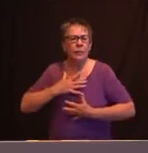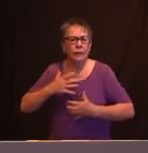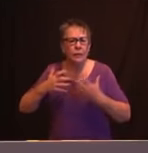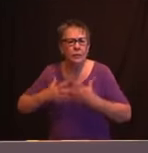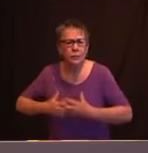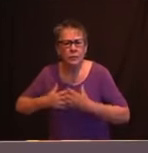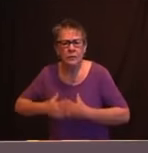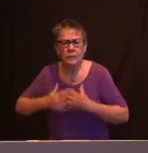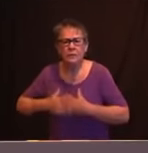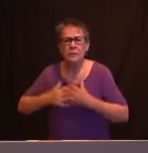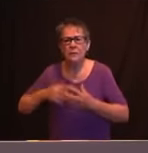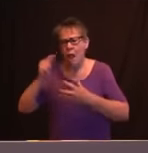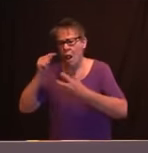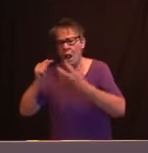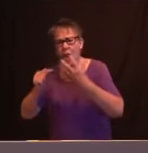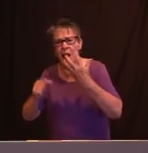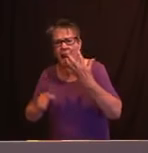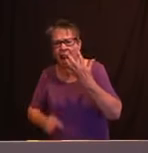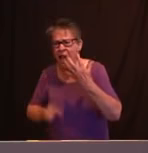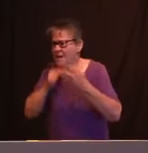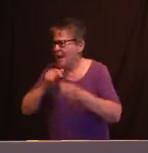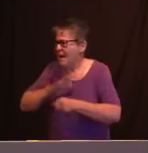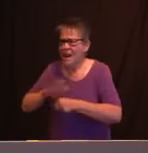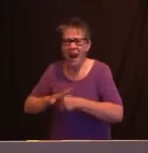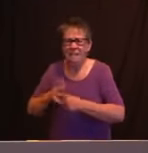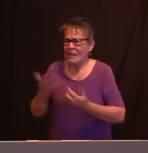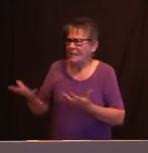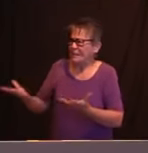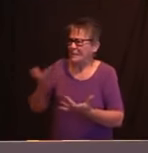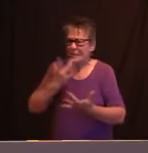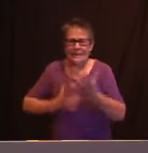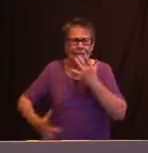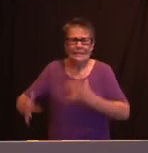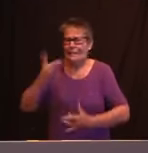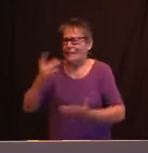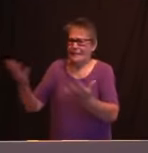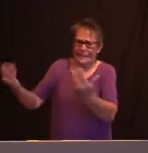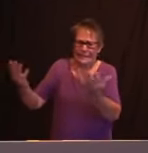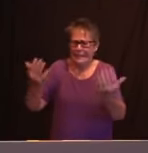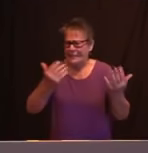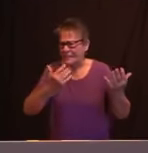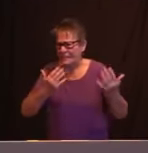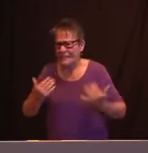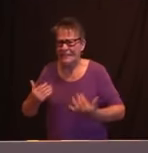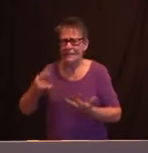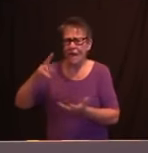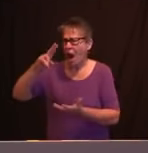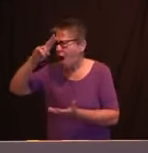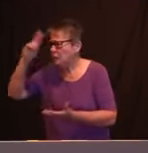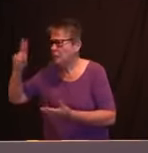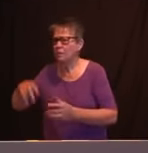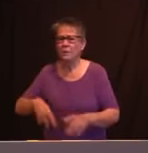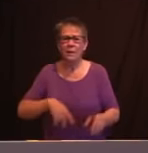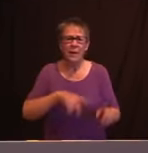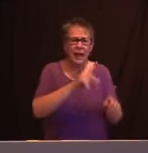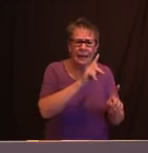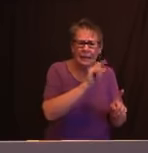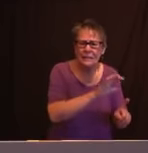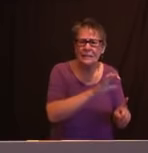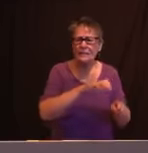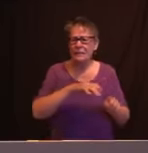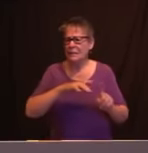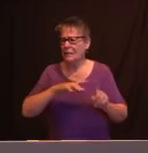other vulnerable communities, but for hospital systems, for essential workers, for NJ transit bus riders or